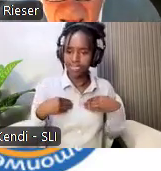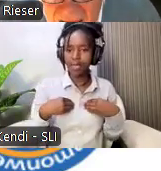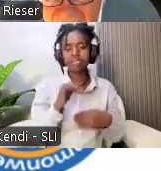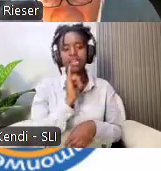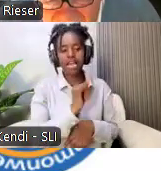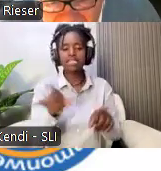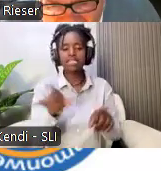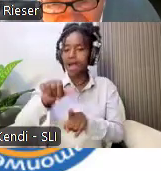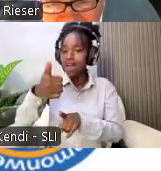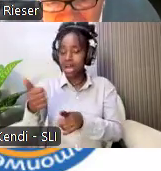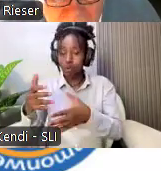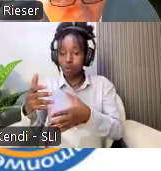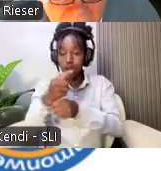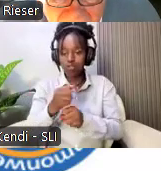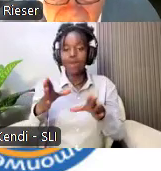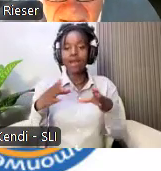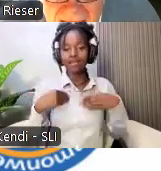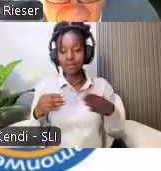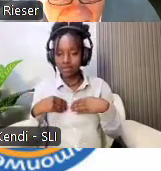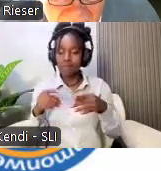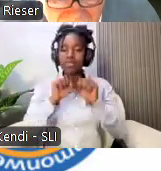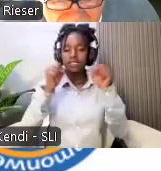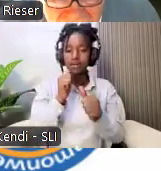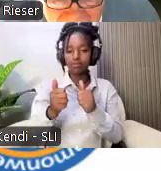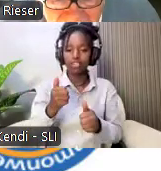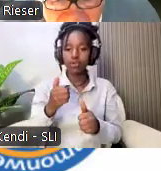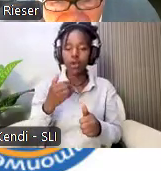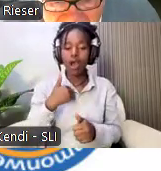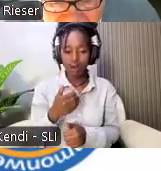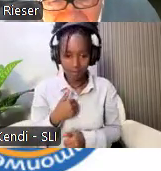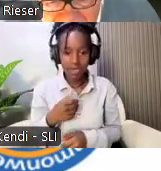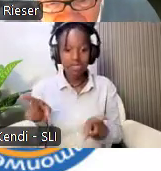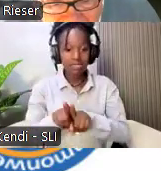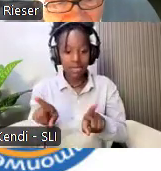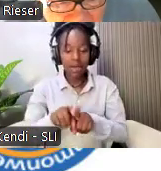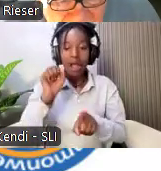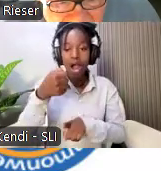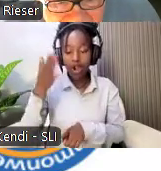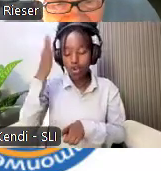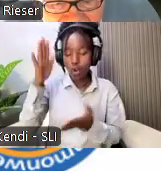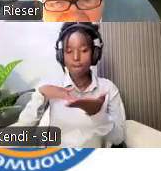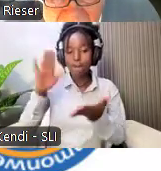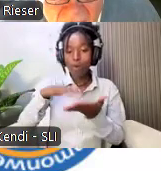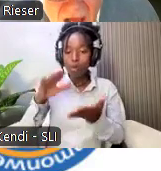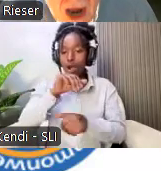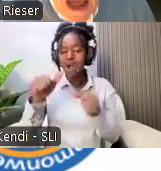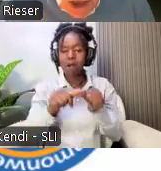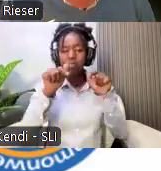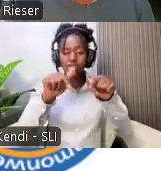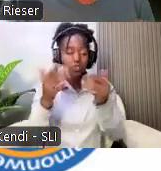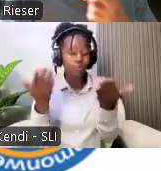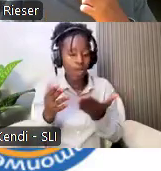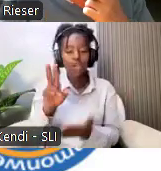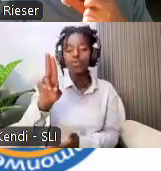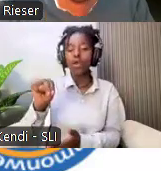places. You can find out much more about it, the convention on that UN website. Our